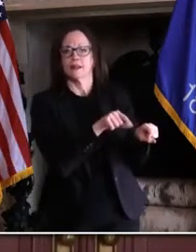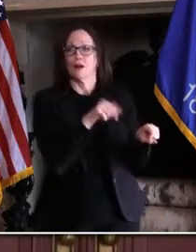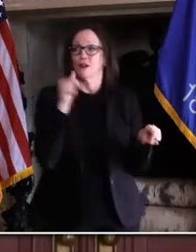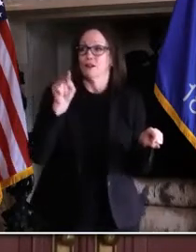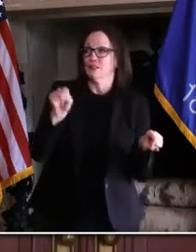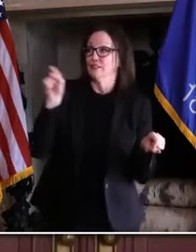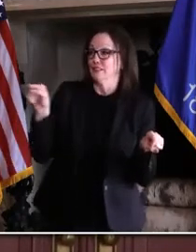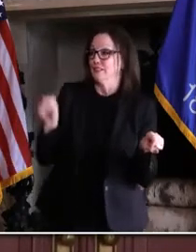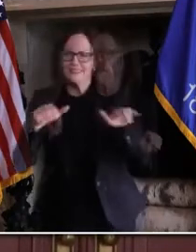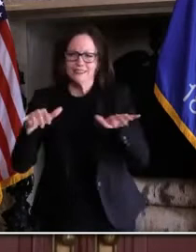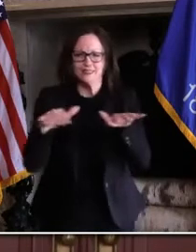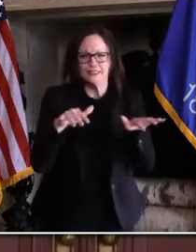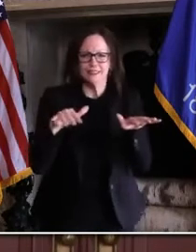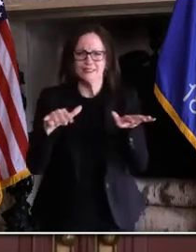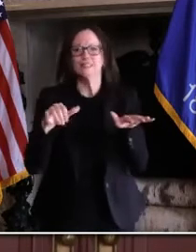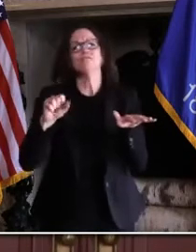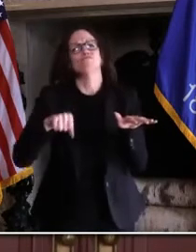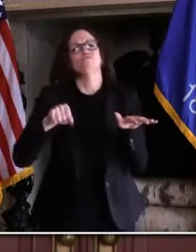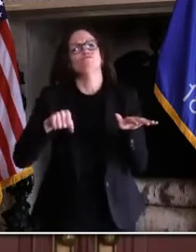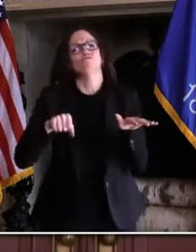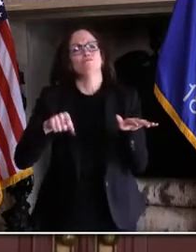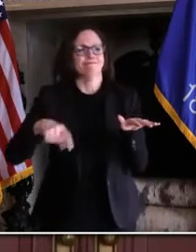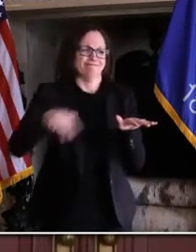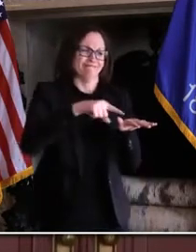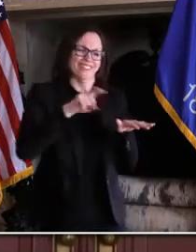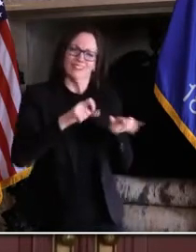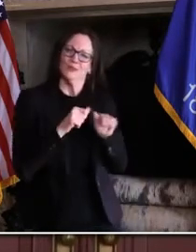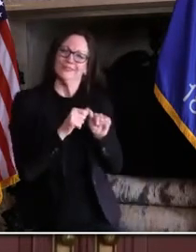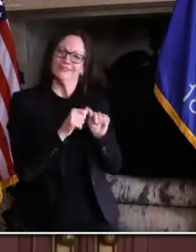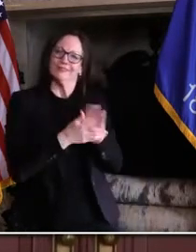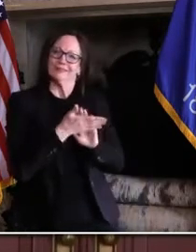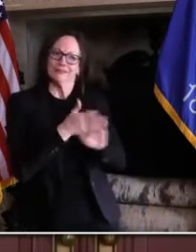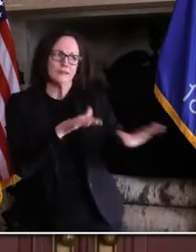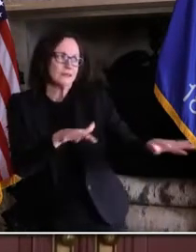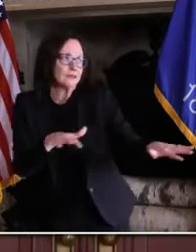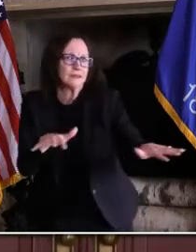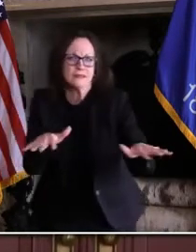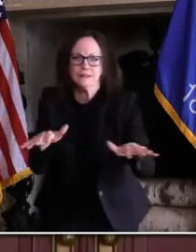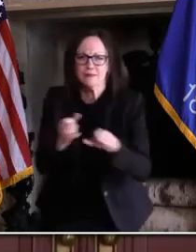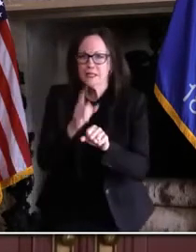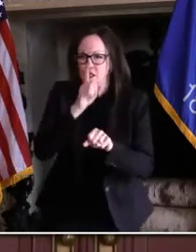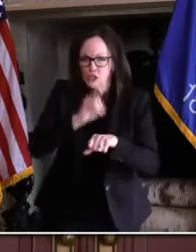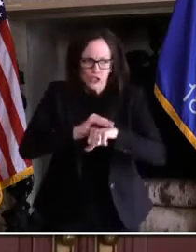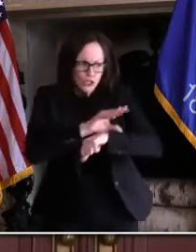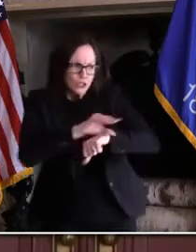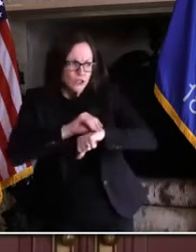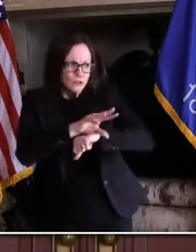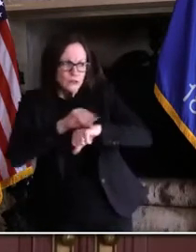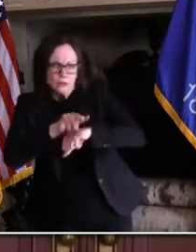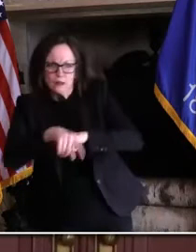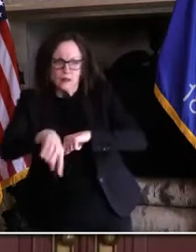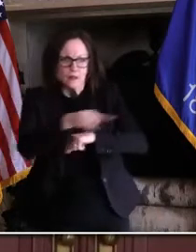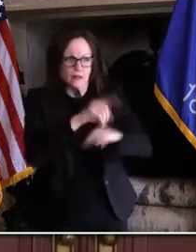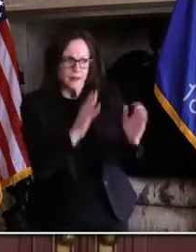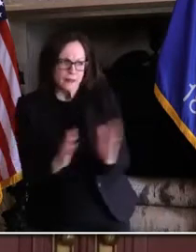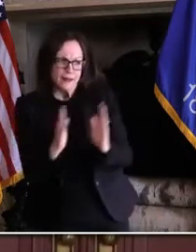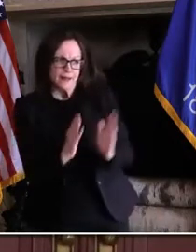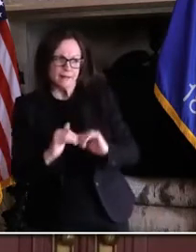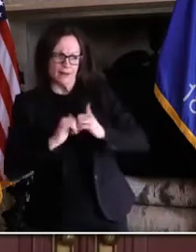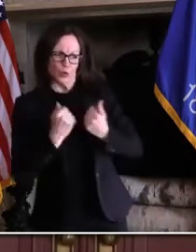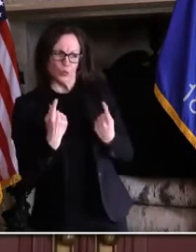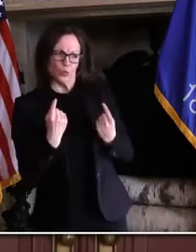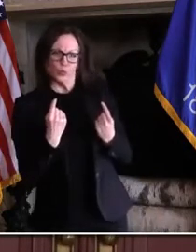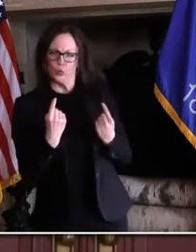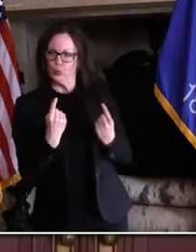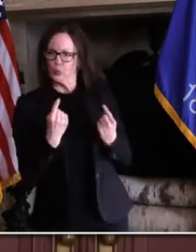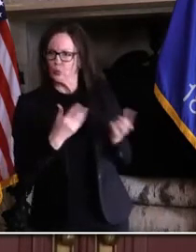areas of high demand. And I also want to thank some people that are helping us in doing that. So I want to acknowledge a few key partners: